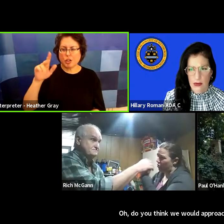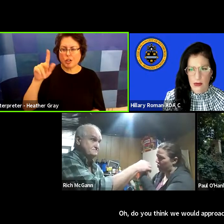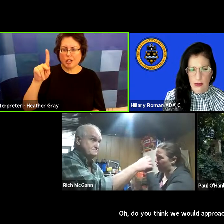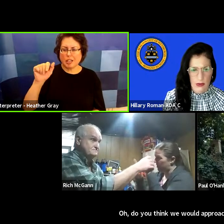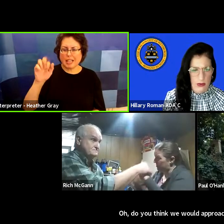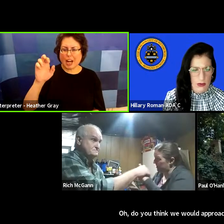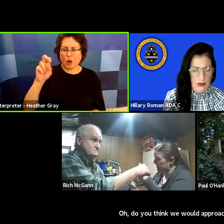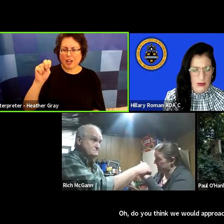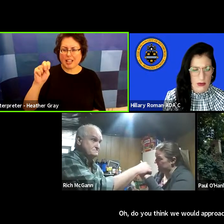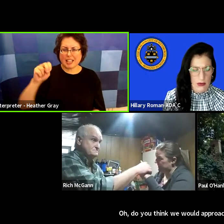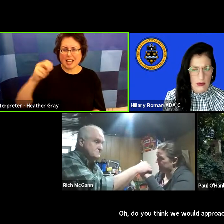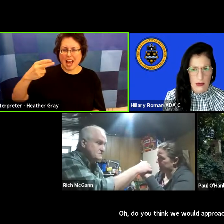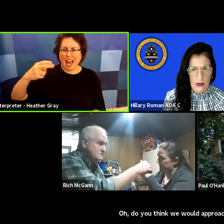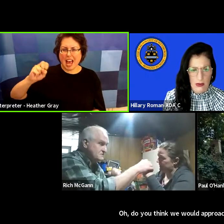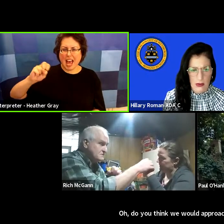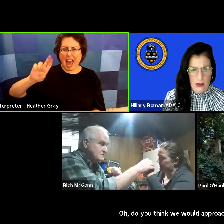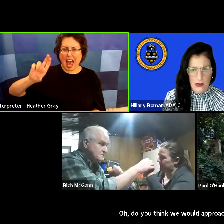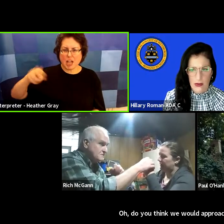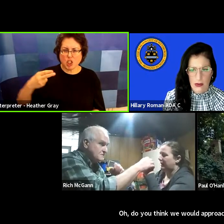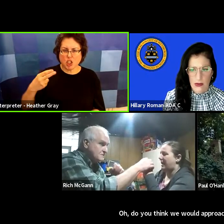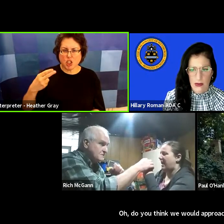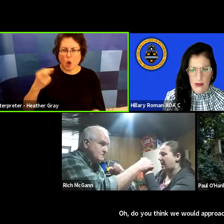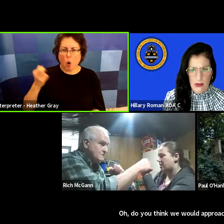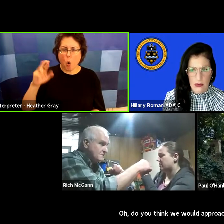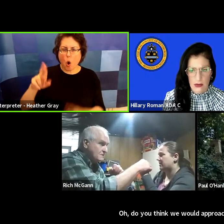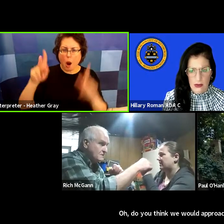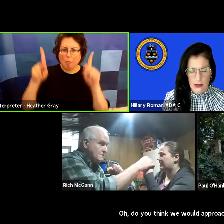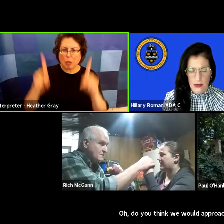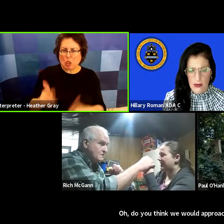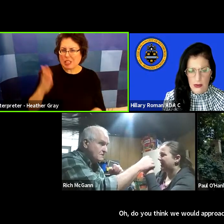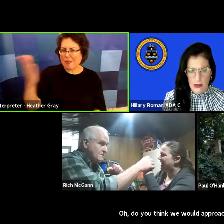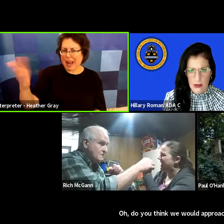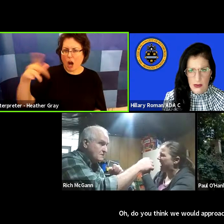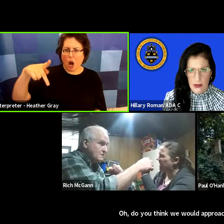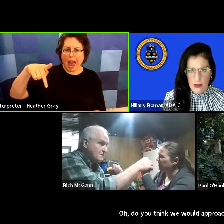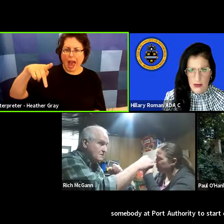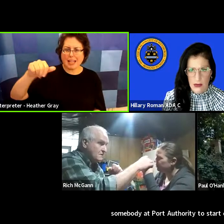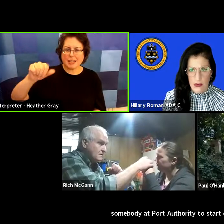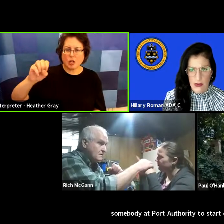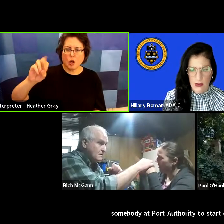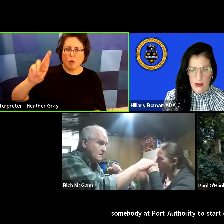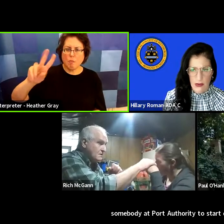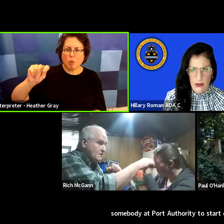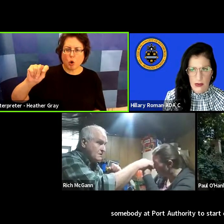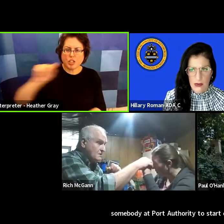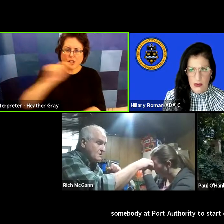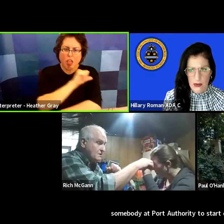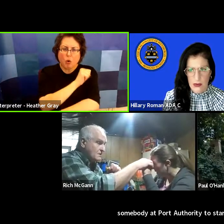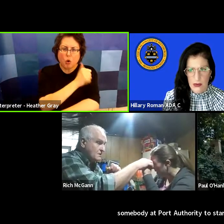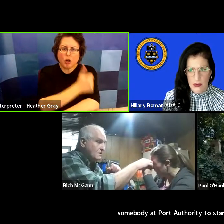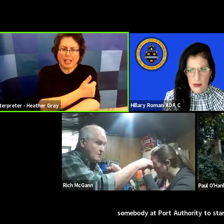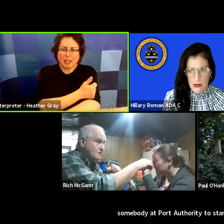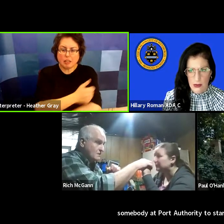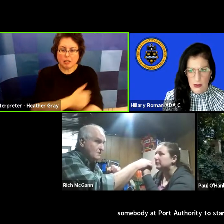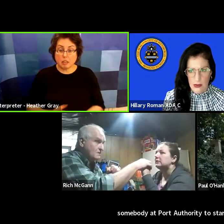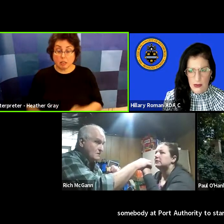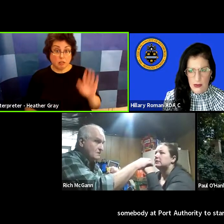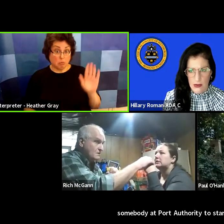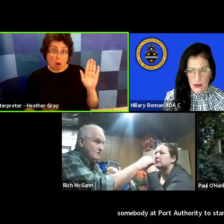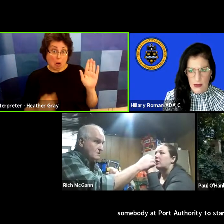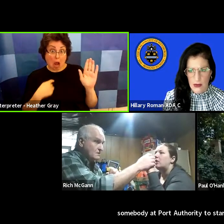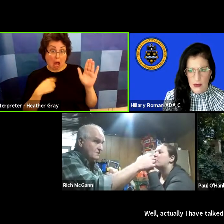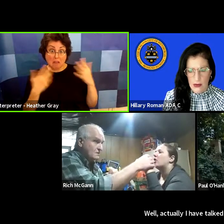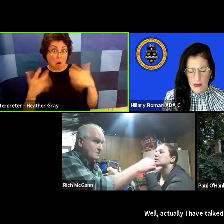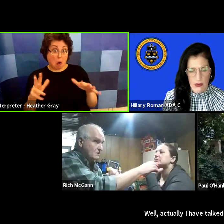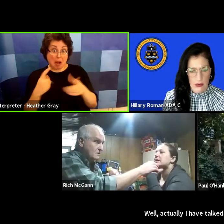to start discussing this? Well, actually, I have talked about it with